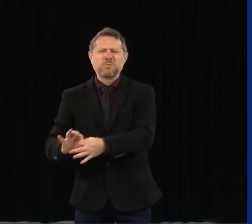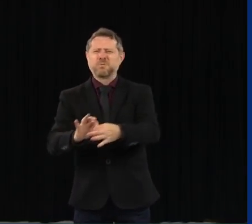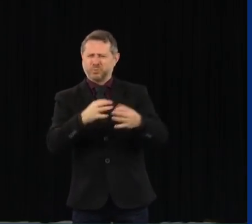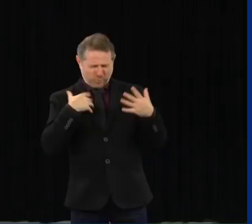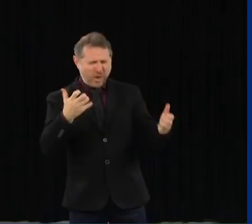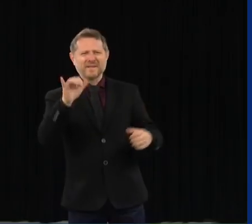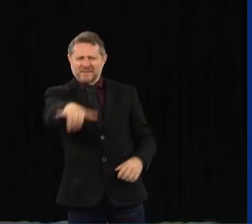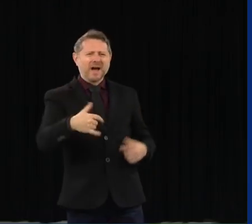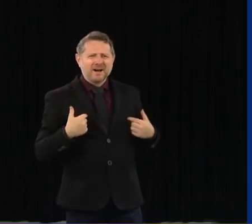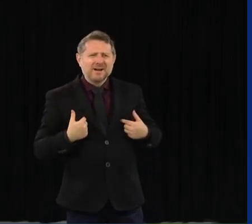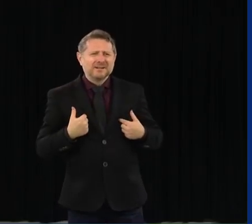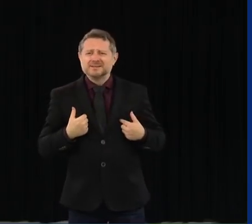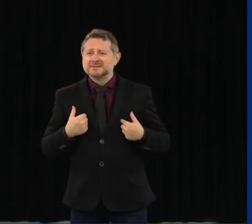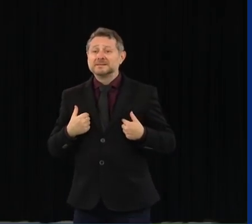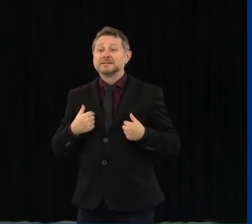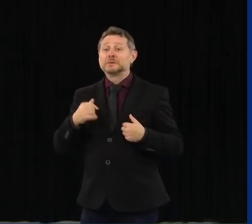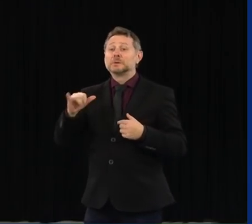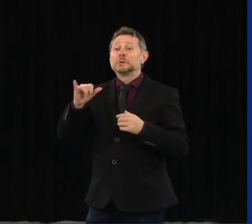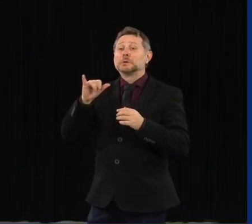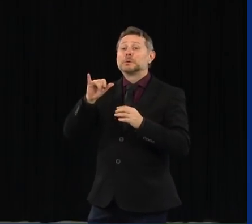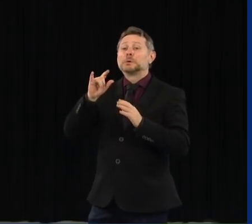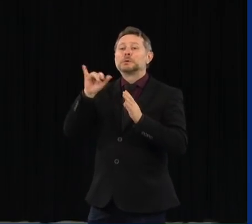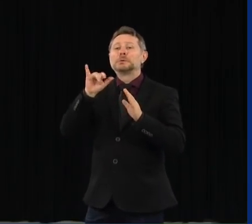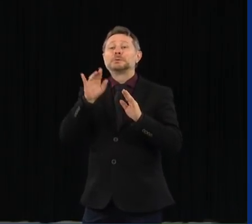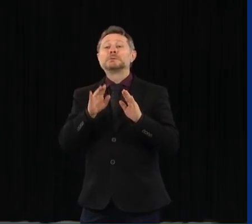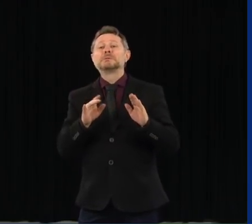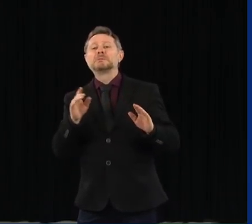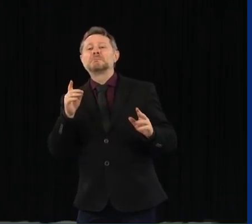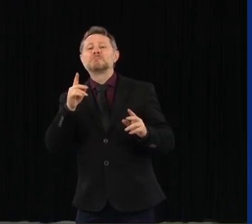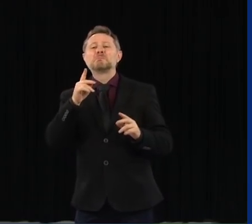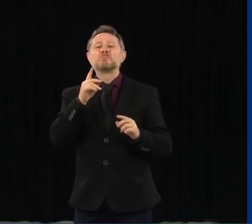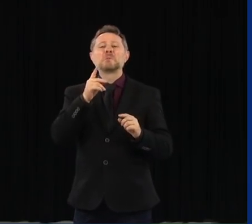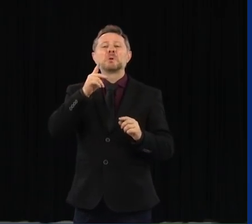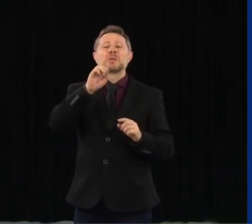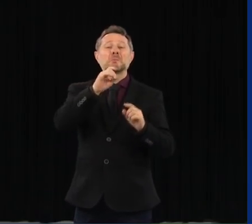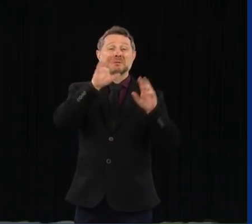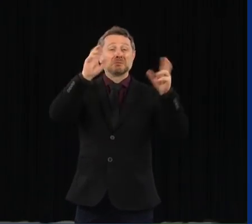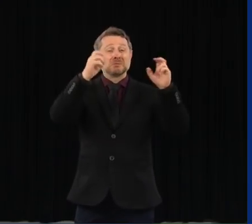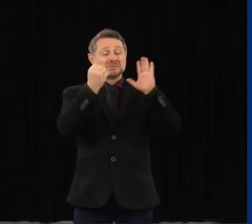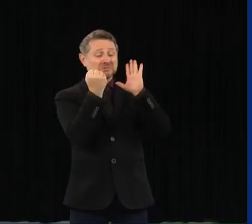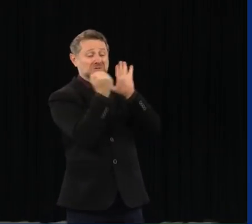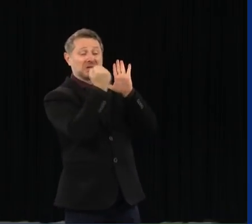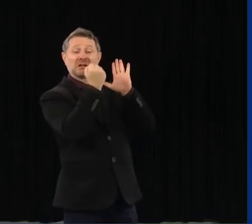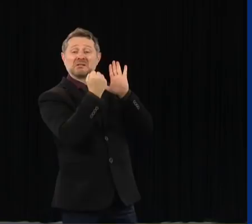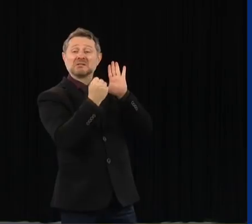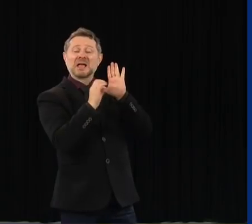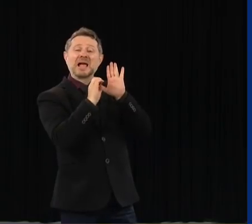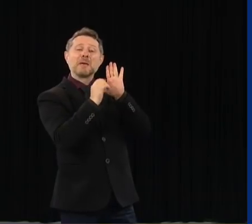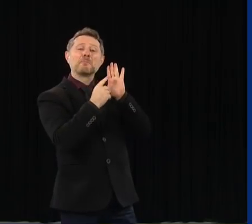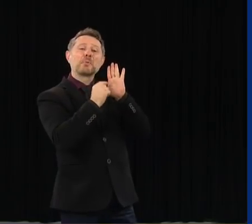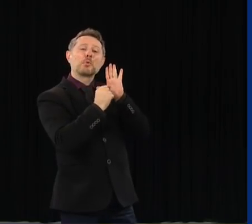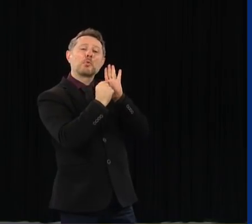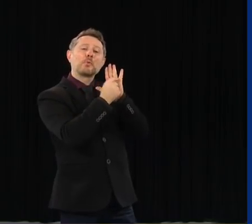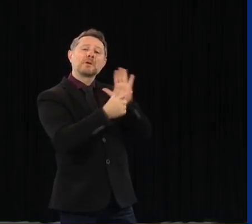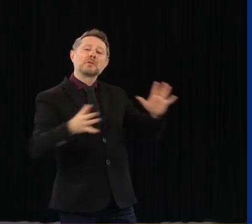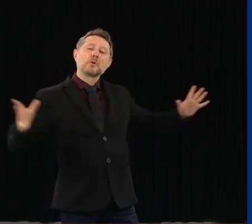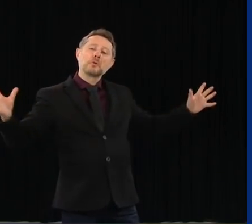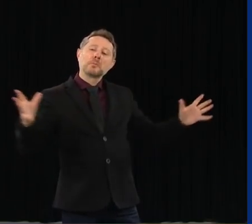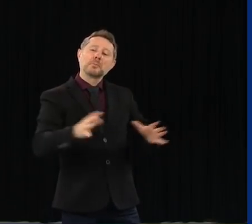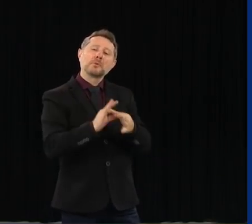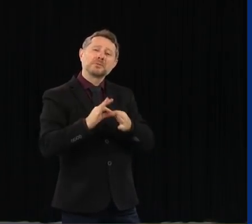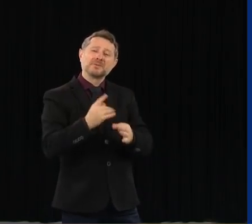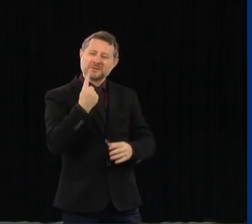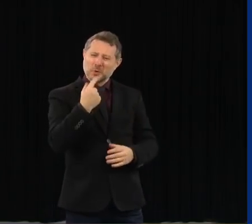that on the seal. That's just a reminder. Out of many, one. We're community. We're Americans. We're a family. We're brothers